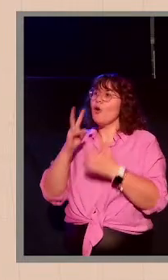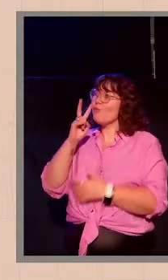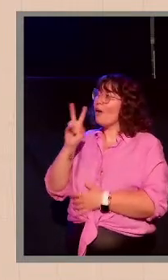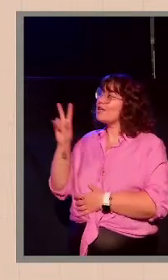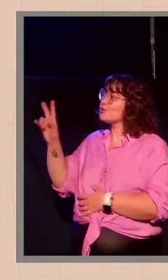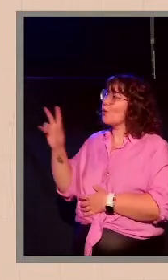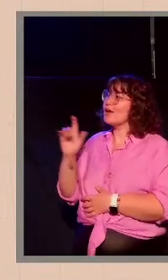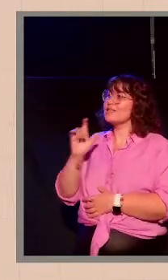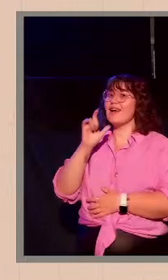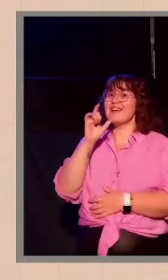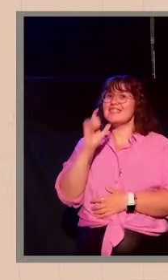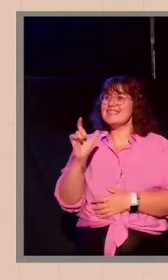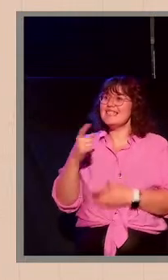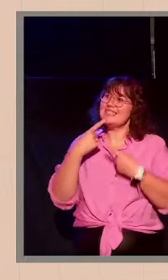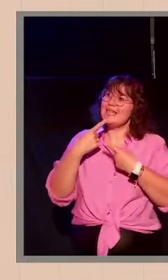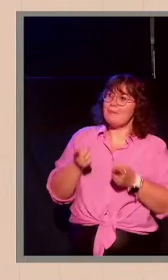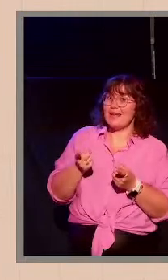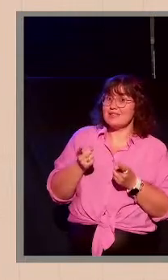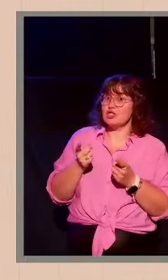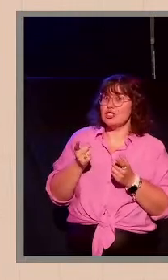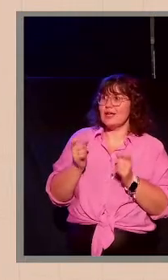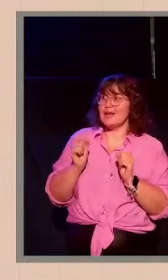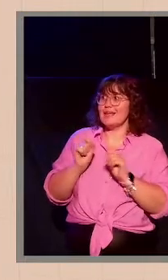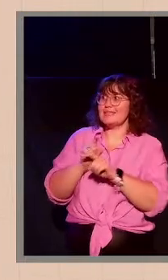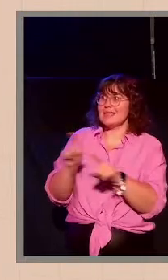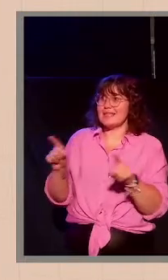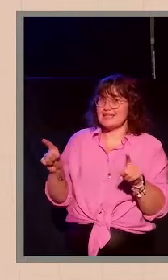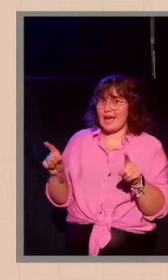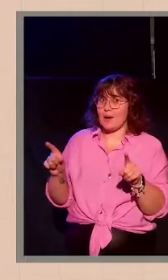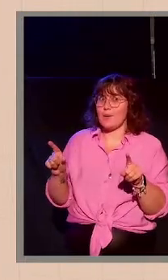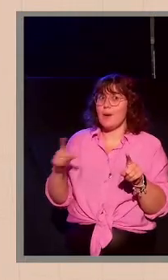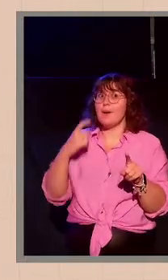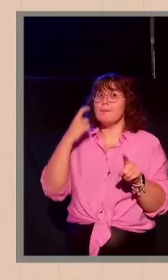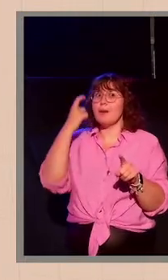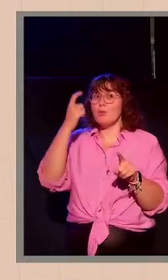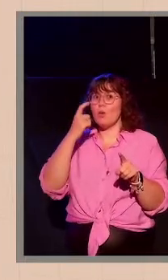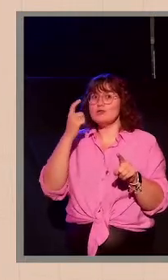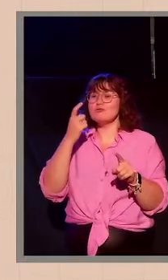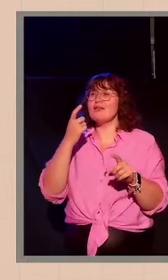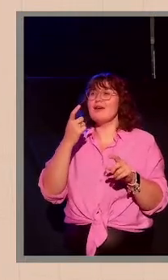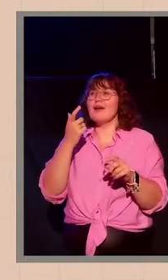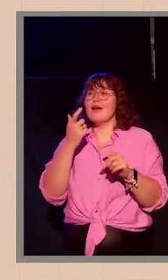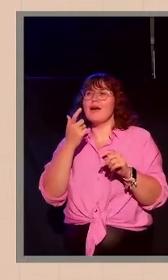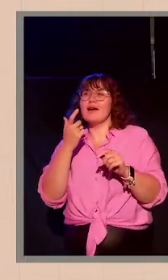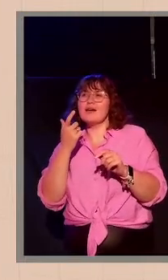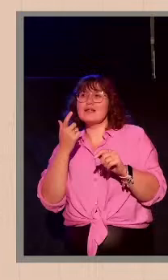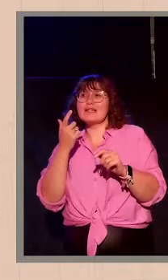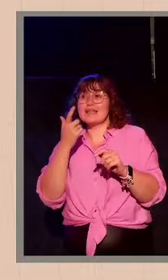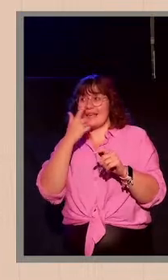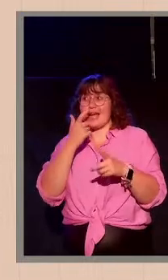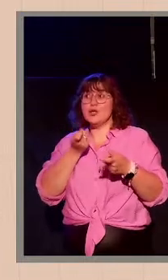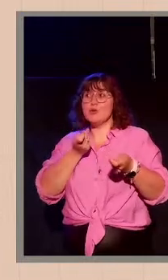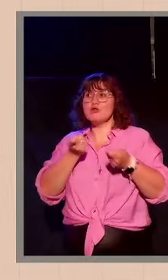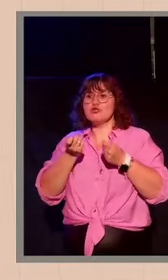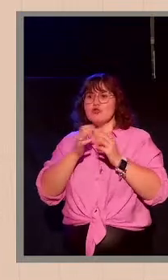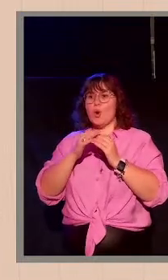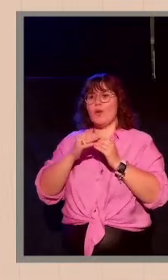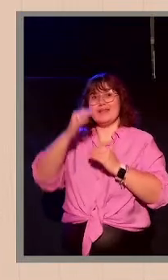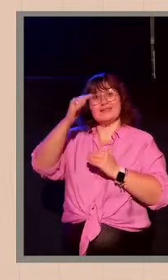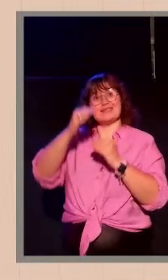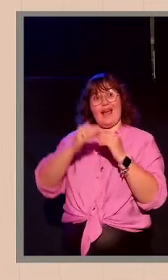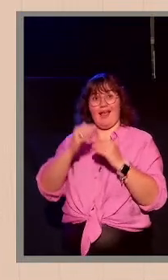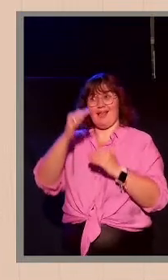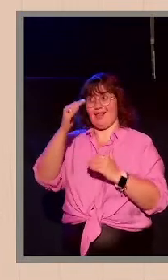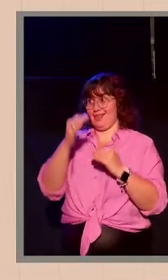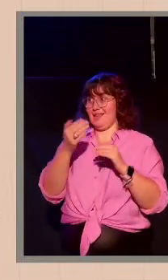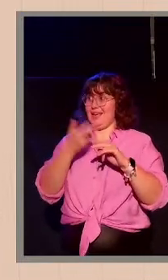like CC messages it's sending out. But I was wondering, is it possible to kind of, say, control a scale if you were to turn around